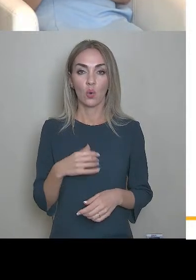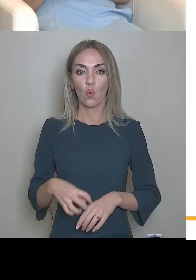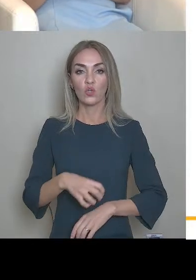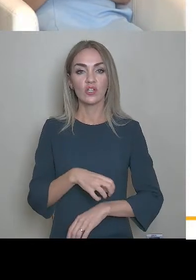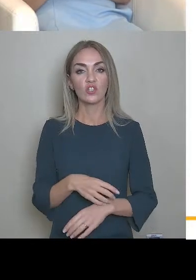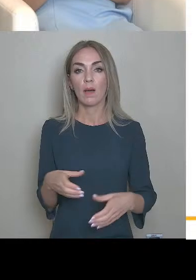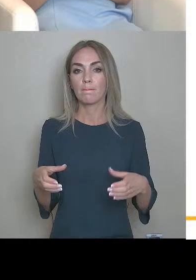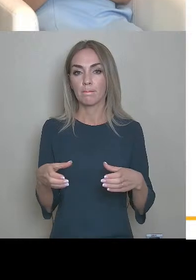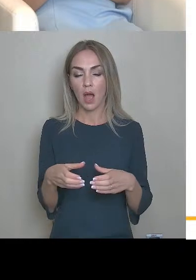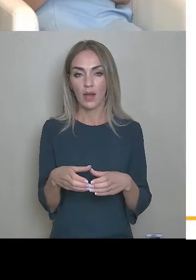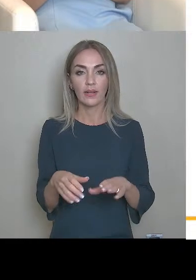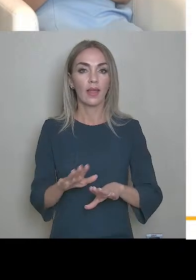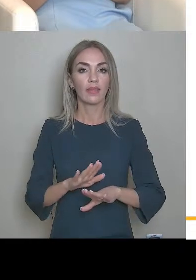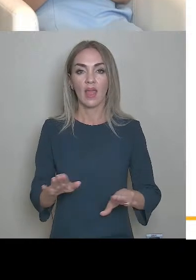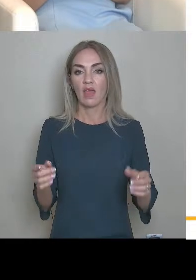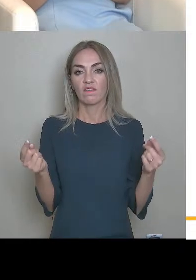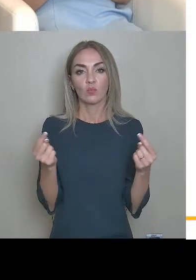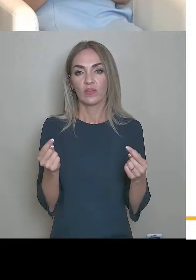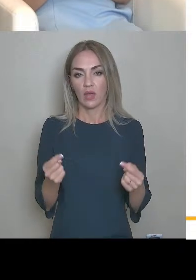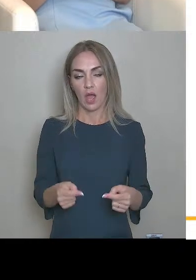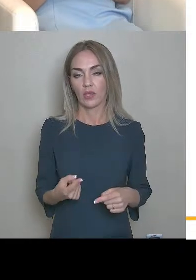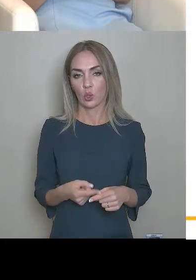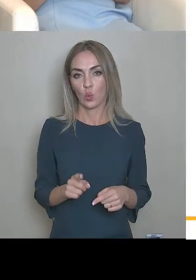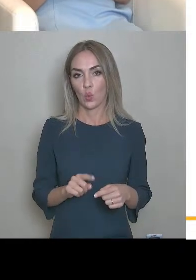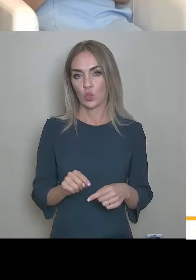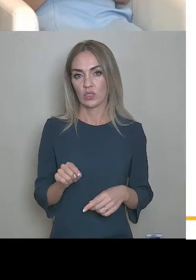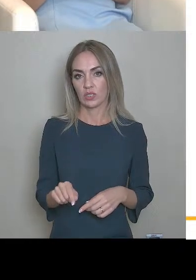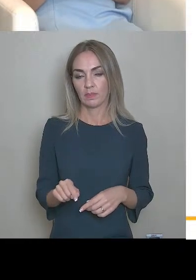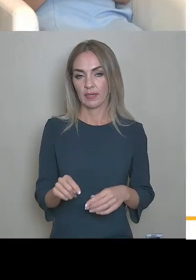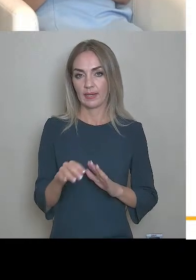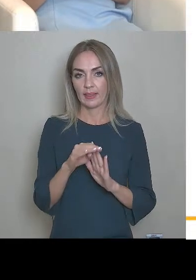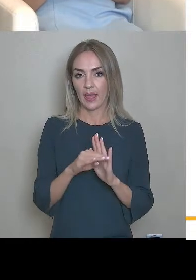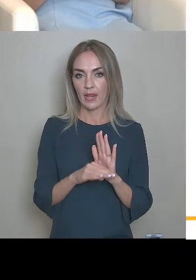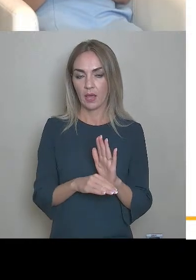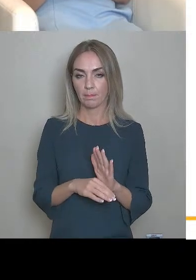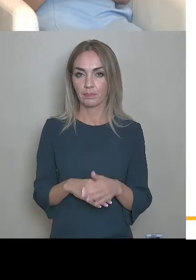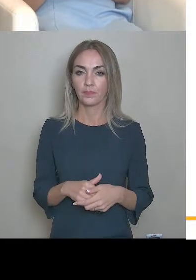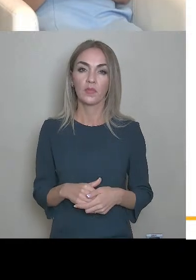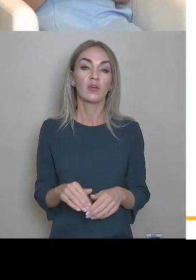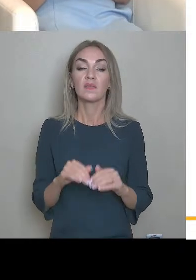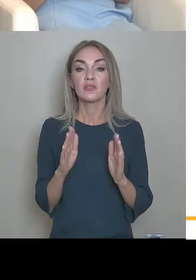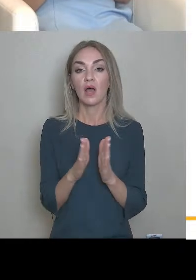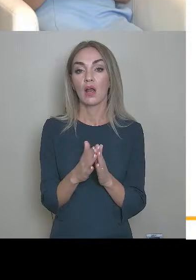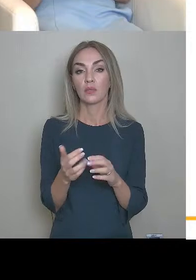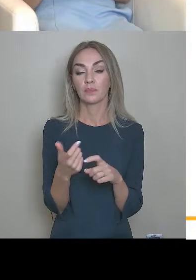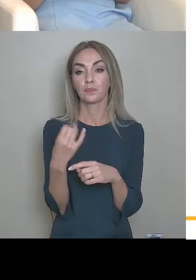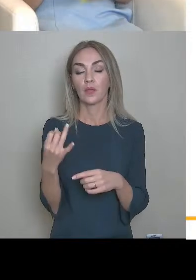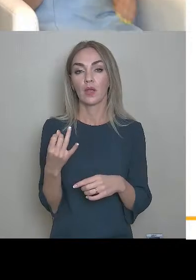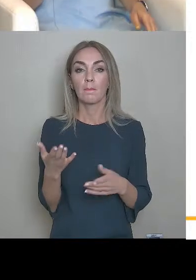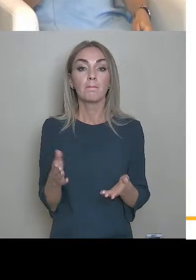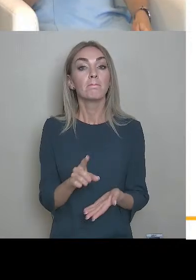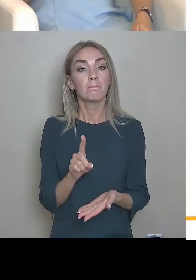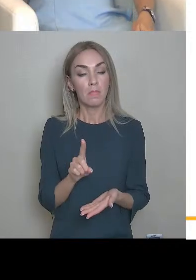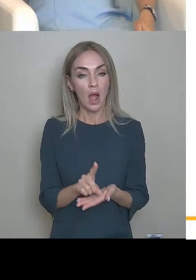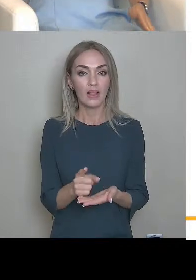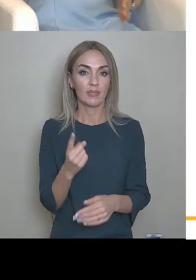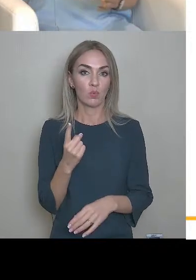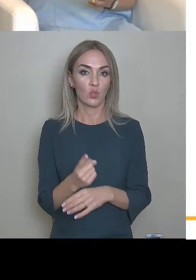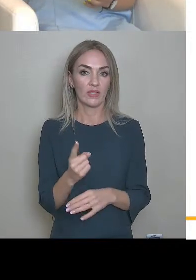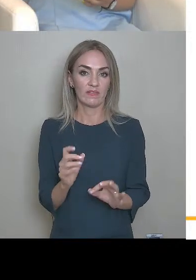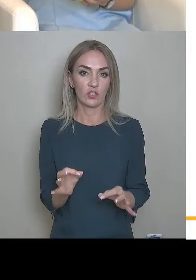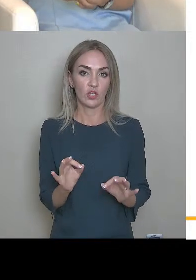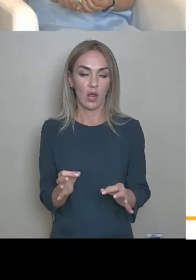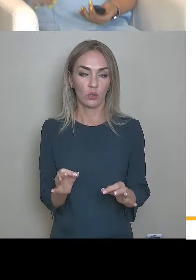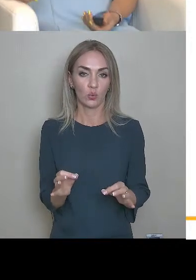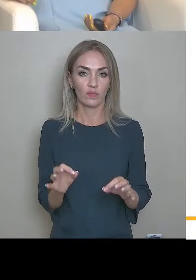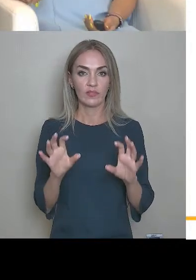the Communist Party does not comply with the criteria. That's an interesting story with the